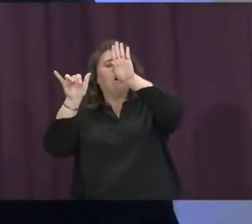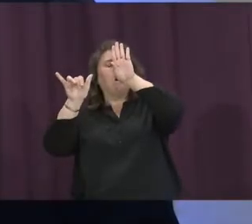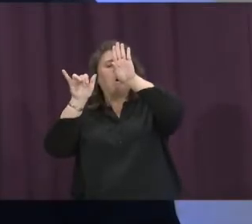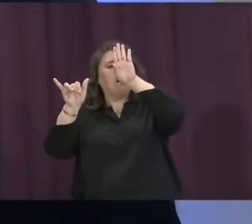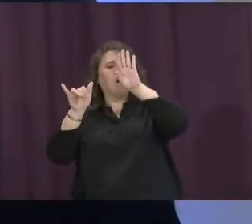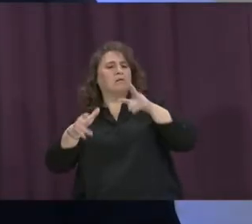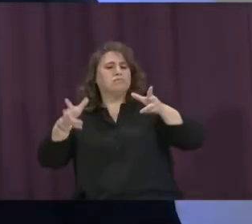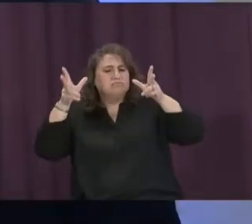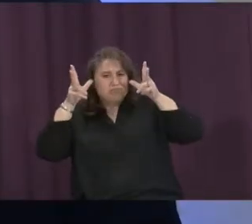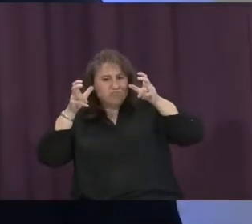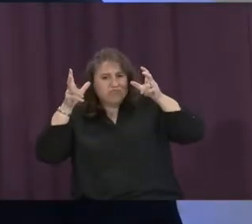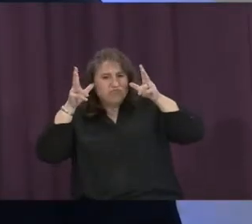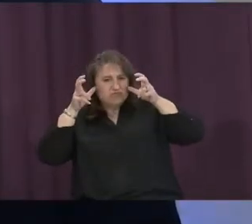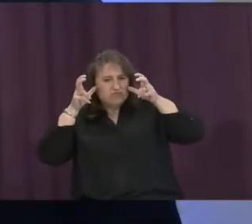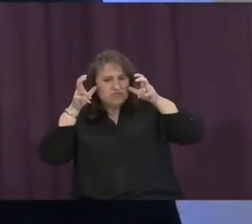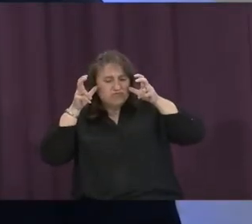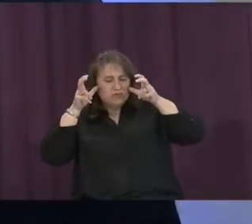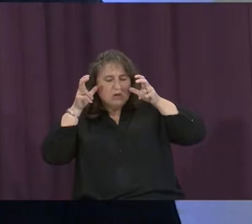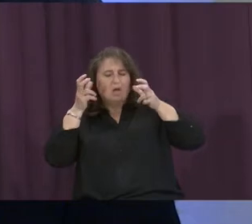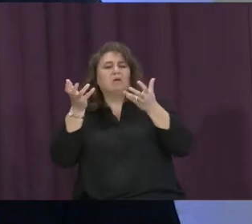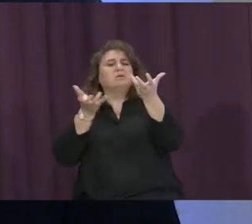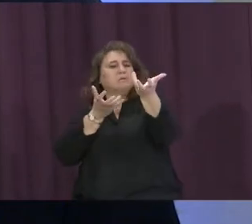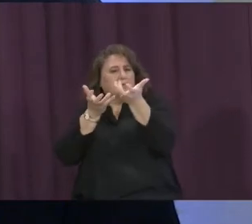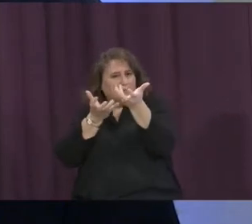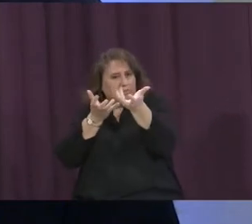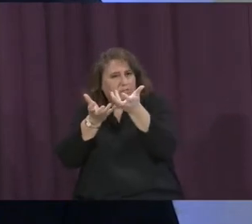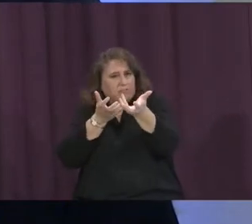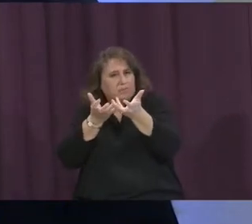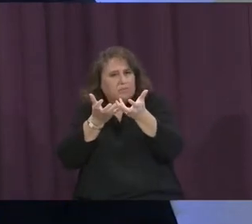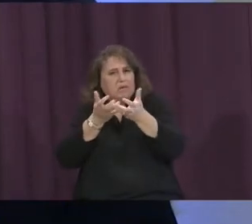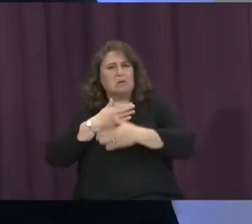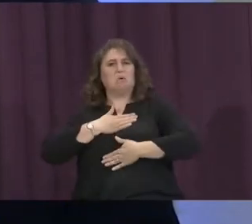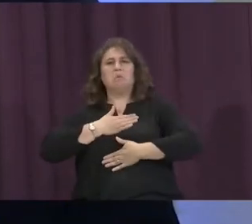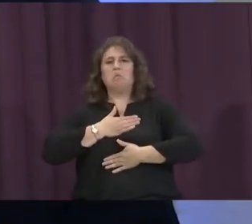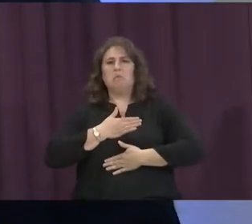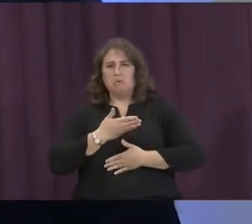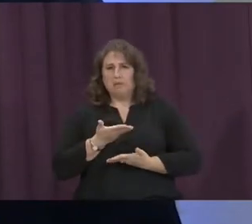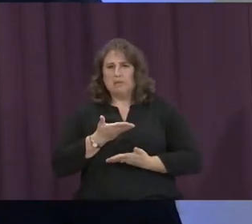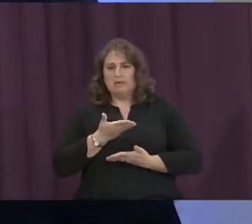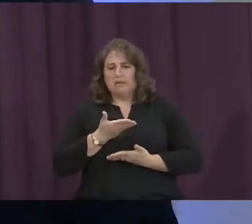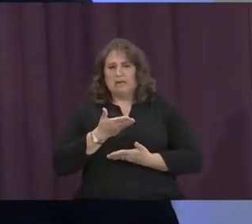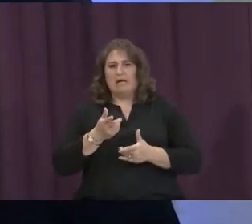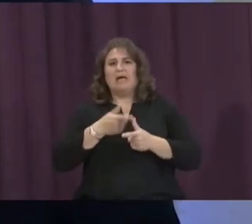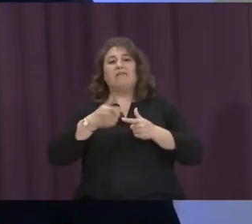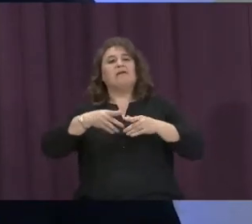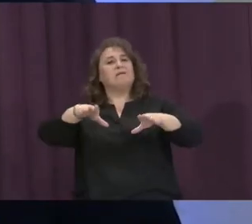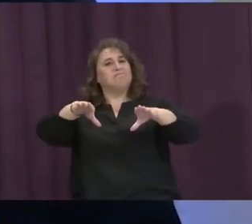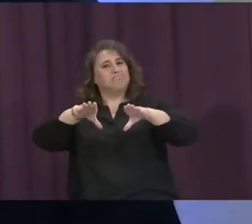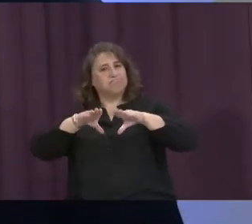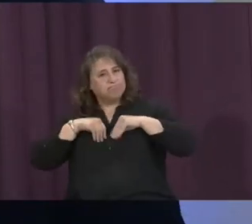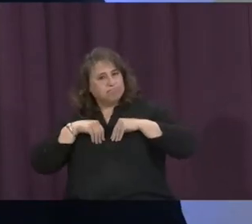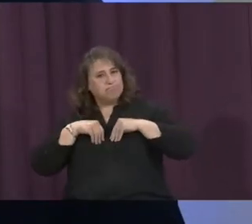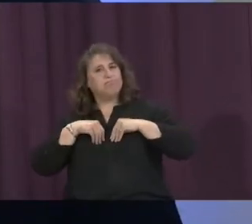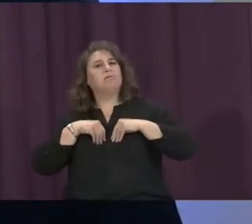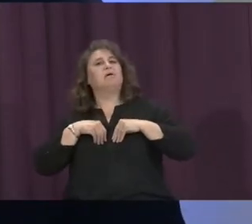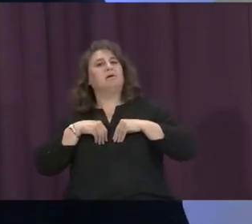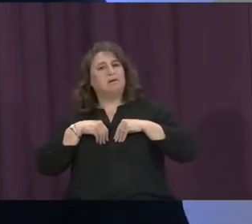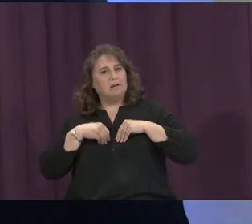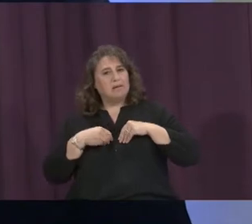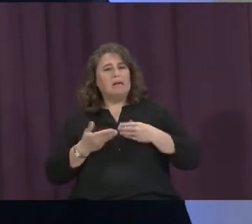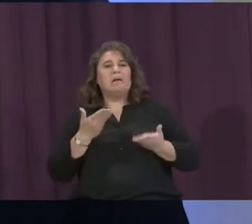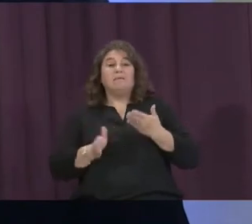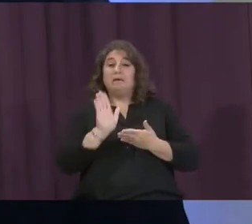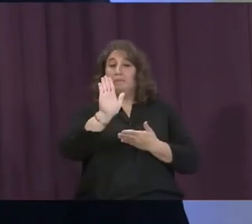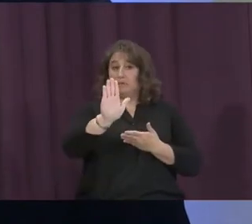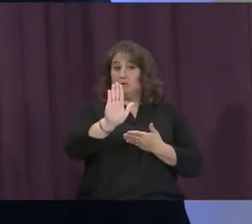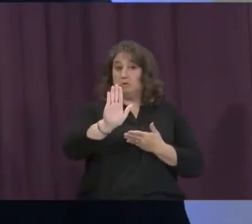open ears and an open heart, I think that, you know, the acceptance there and then the acceptance for maybe some things that you have that are